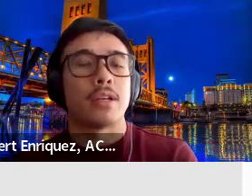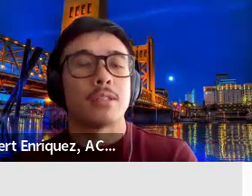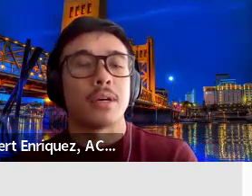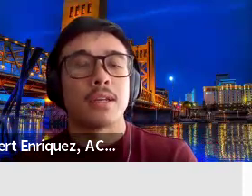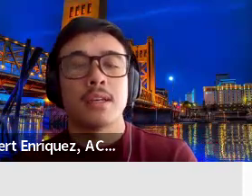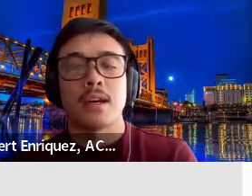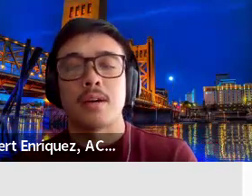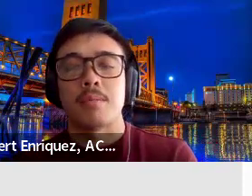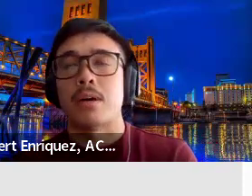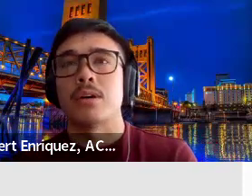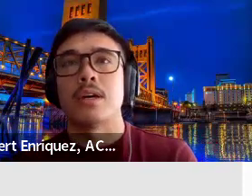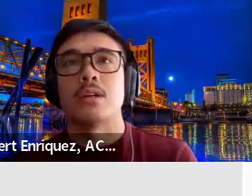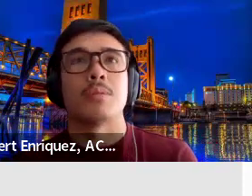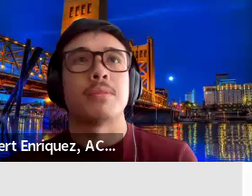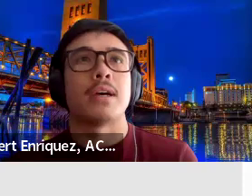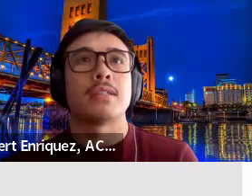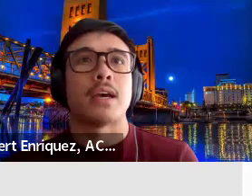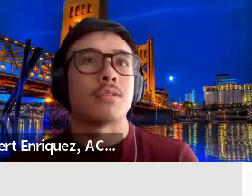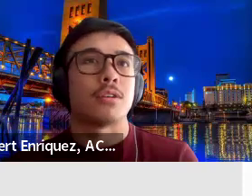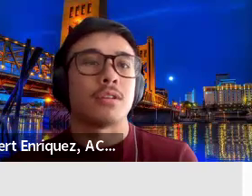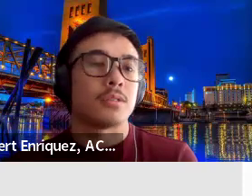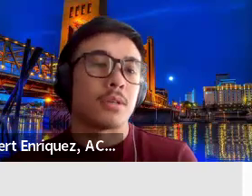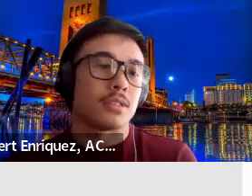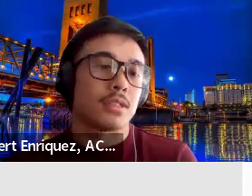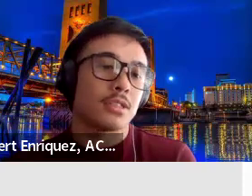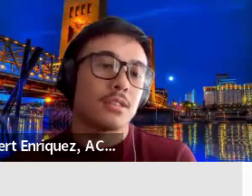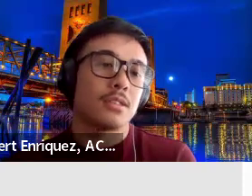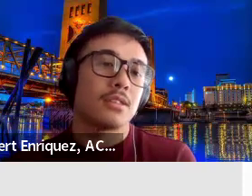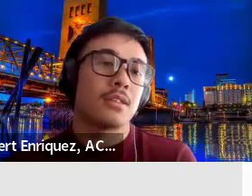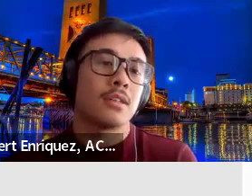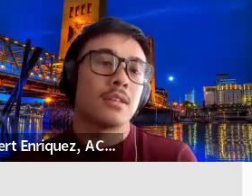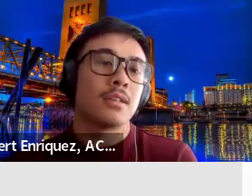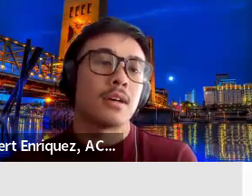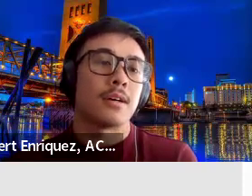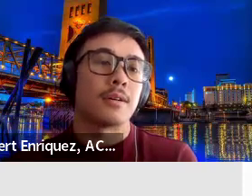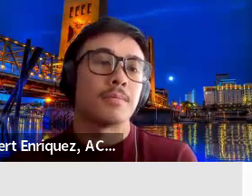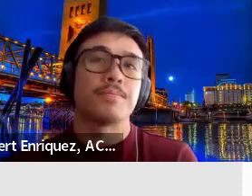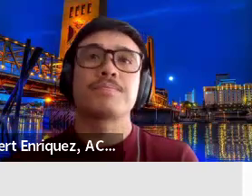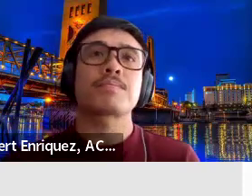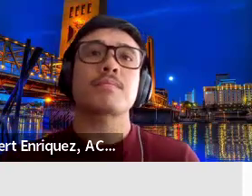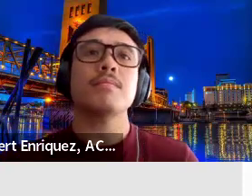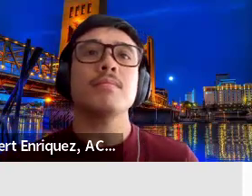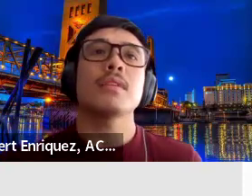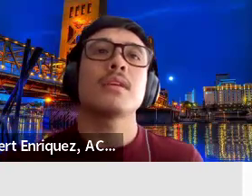portable batteries, but I'll go ahead and drop that after this presentation.